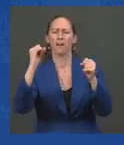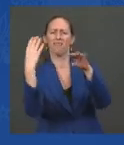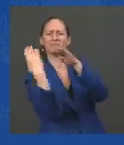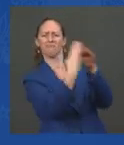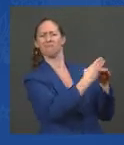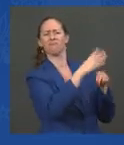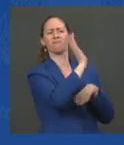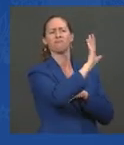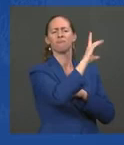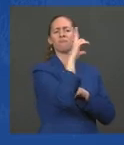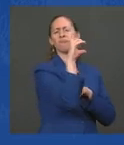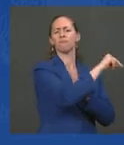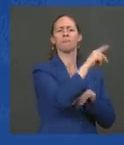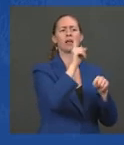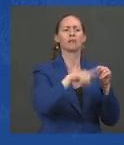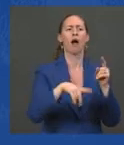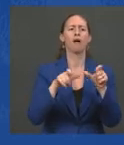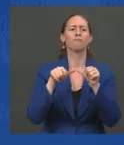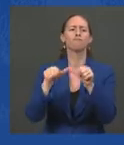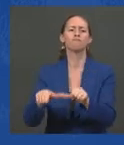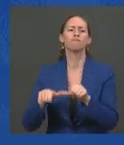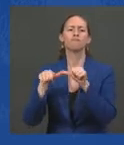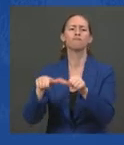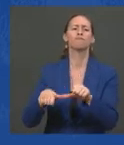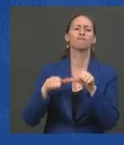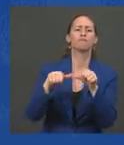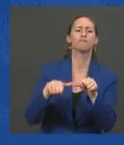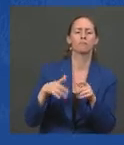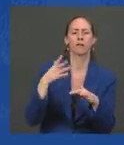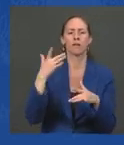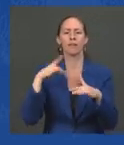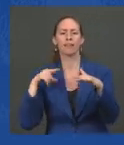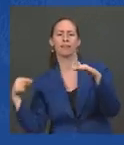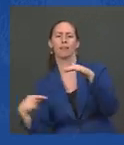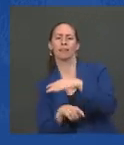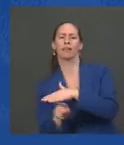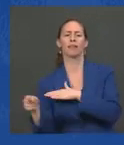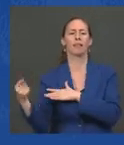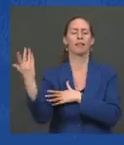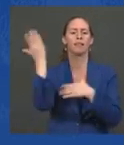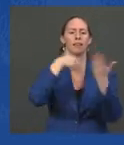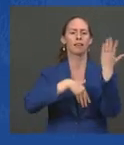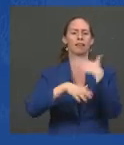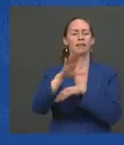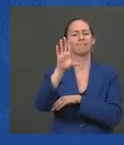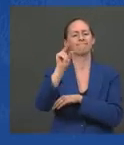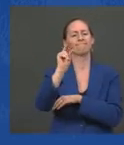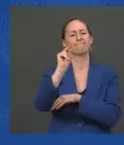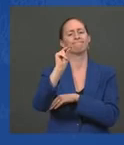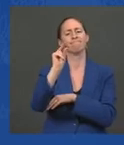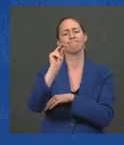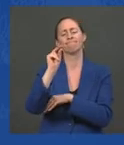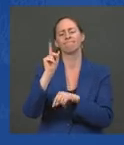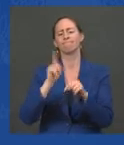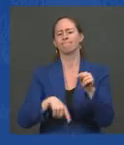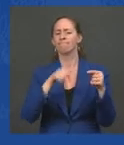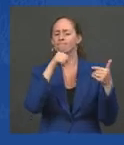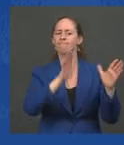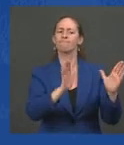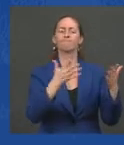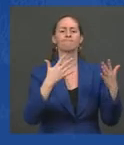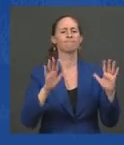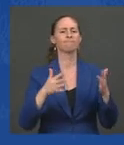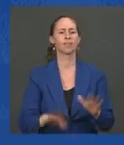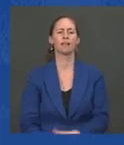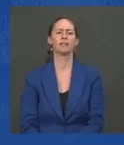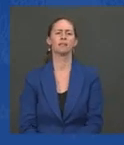not give hate any safe harbor. Any safe harbor. My fellow Americans, standing